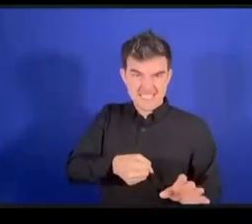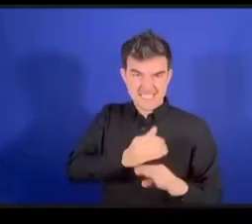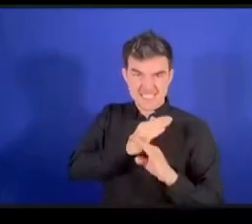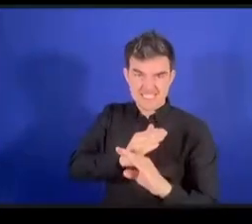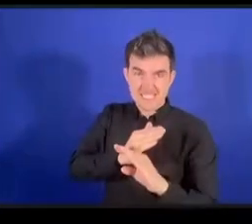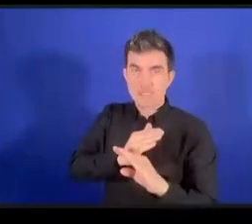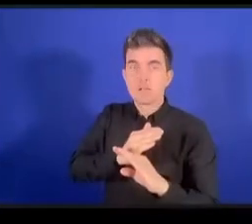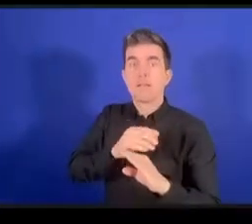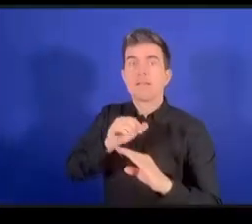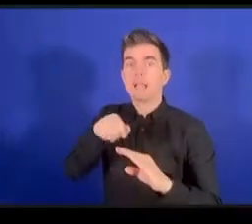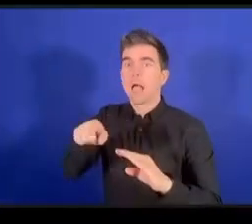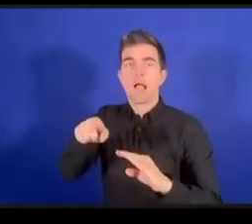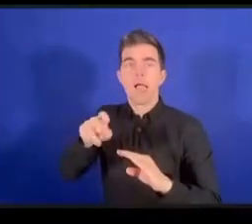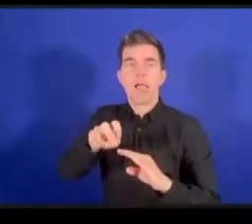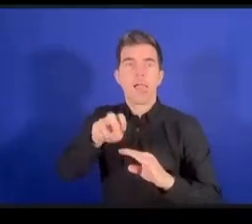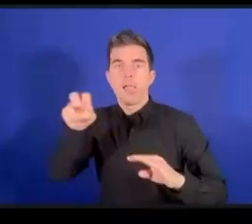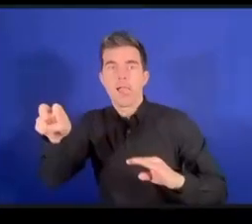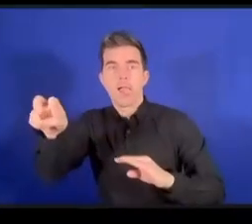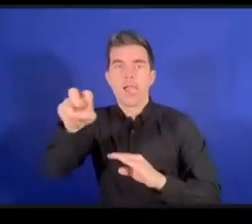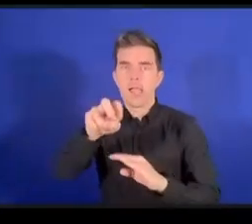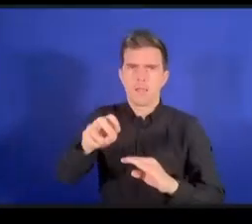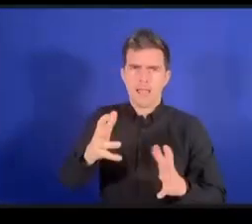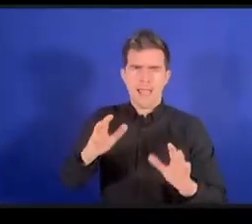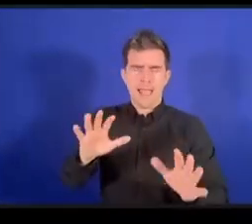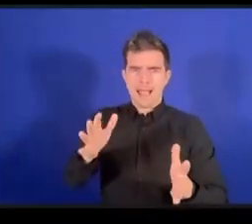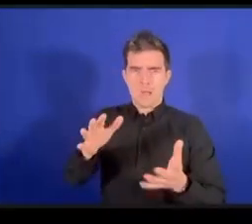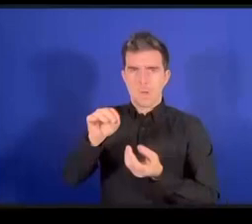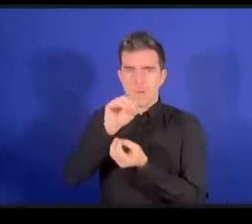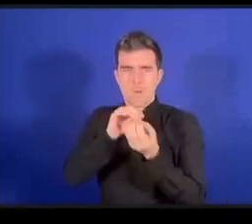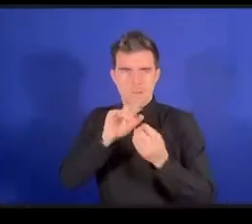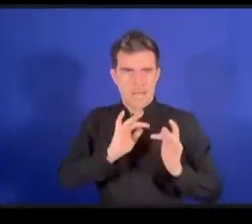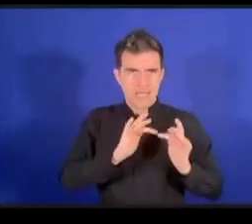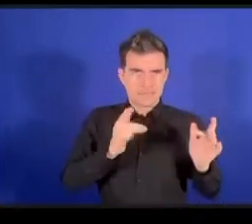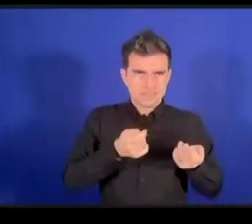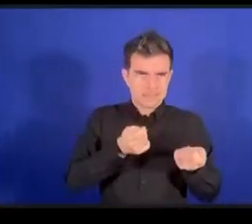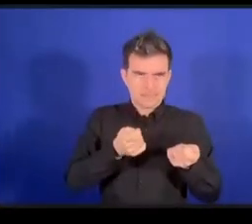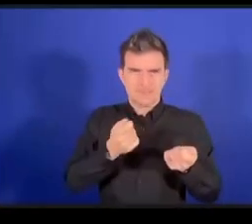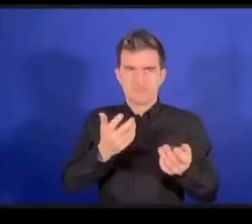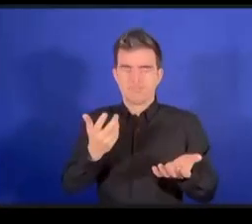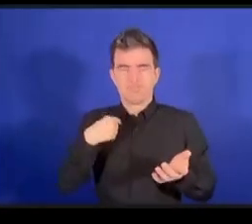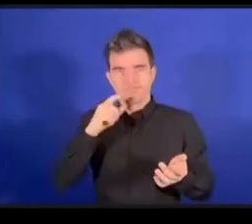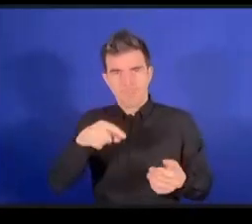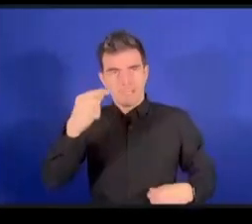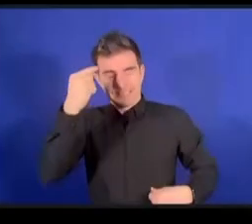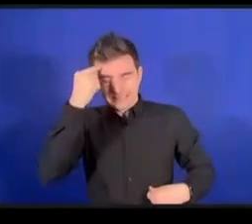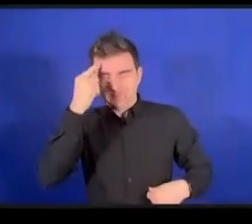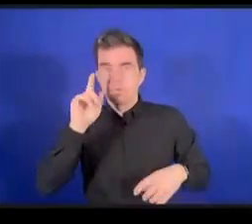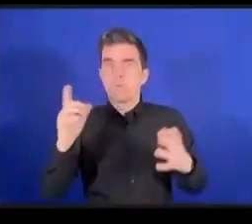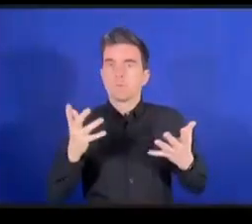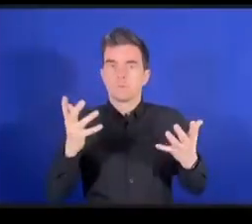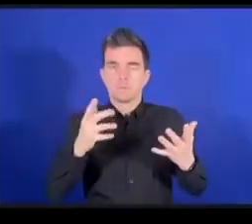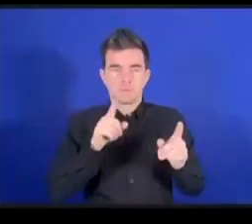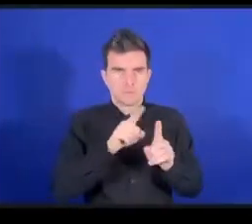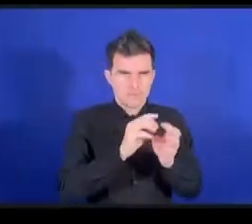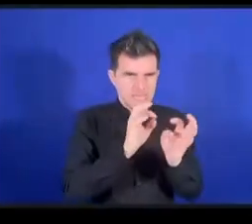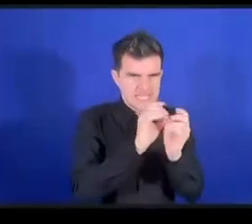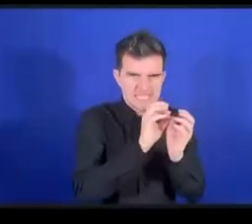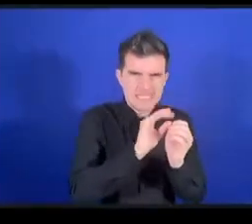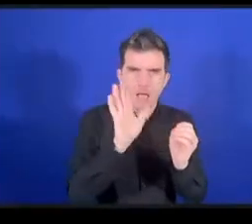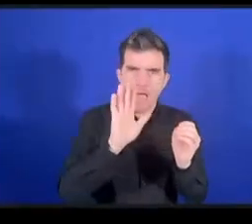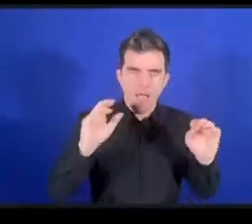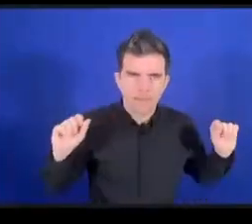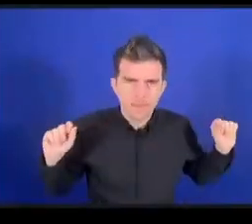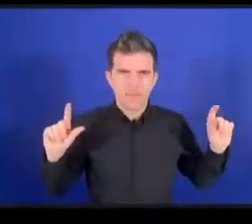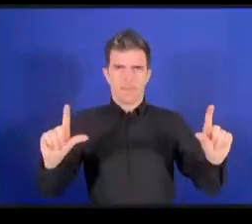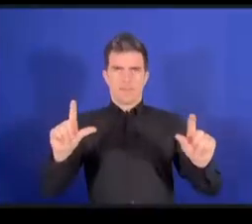say in this big picture. There's an interaction between these things. Artificial intelligence can be used both to damage and to defend the core values